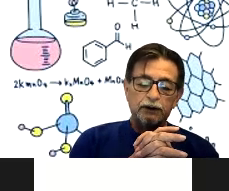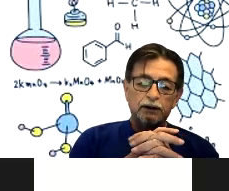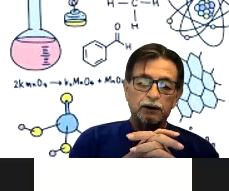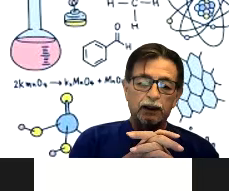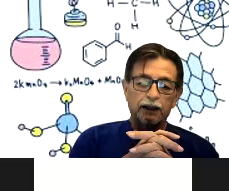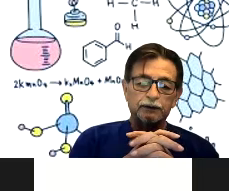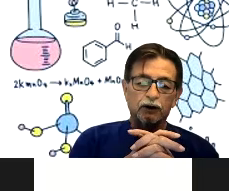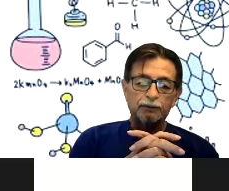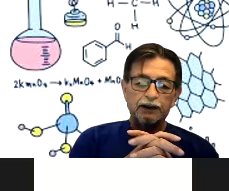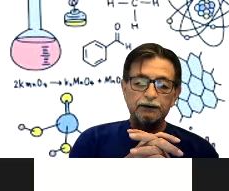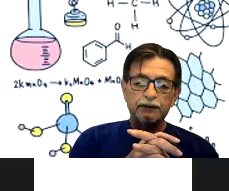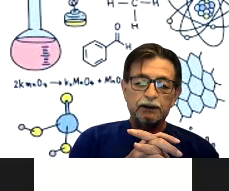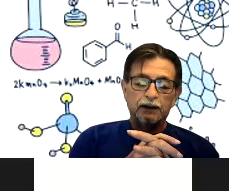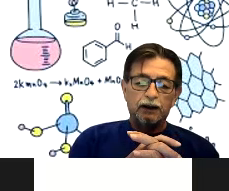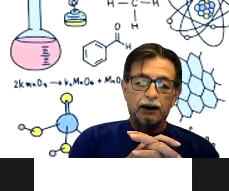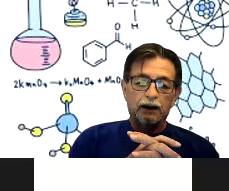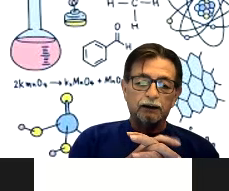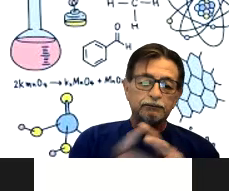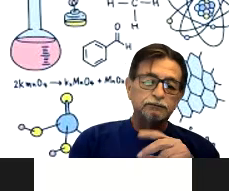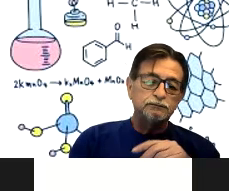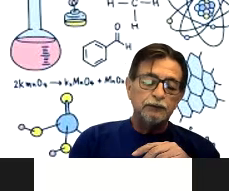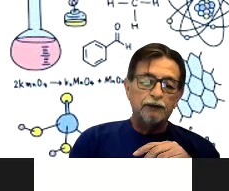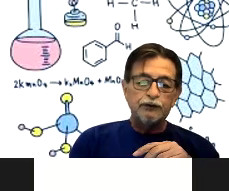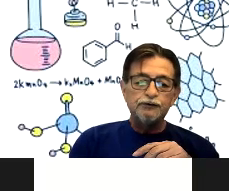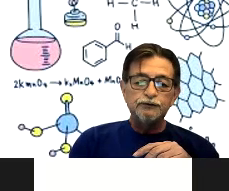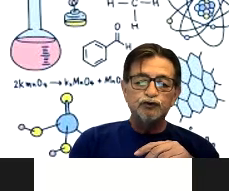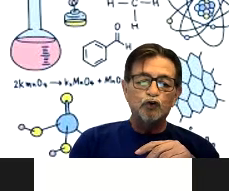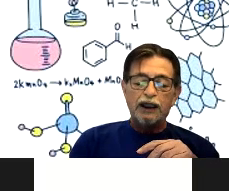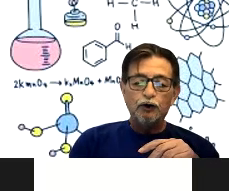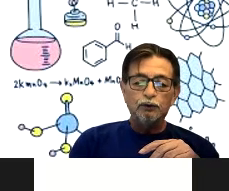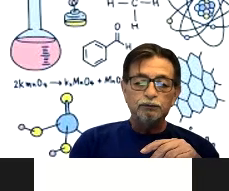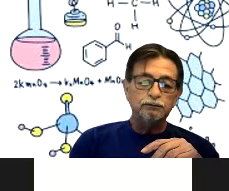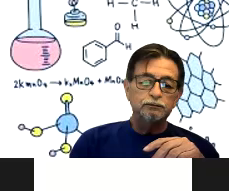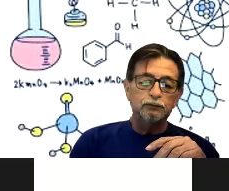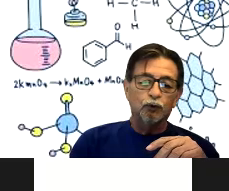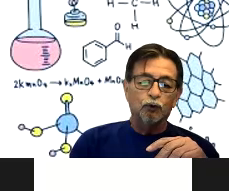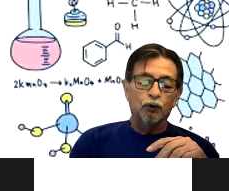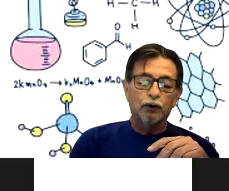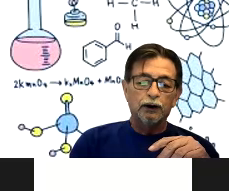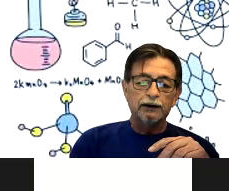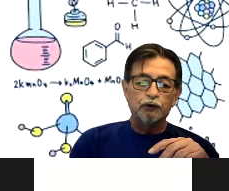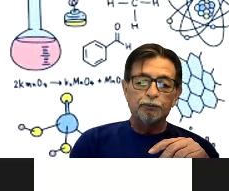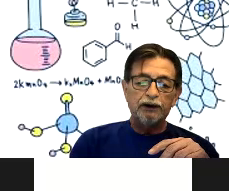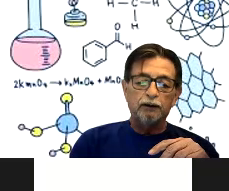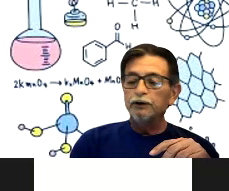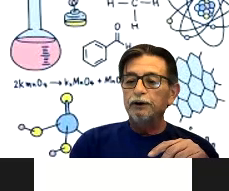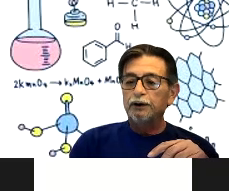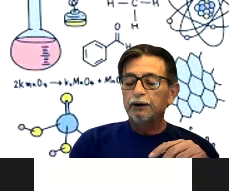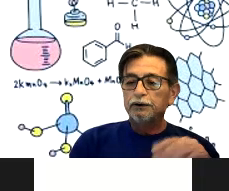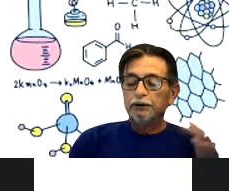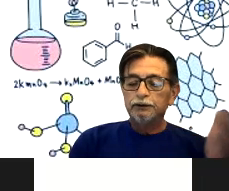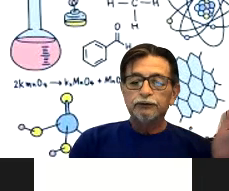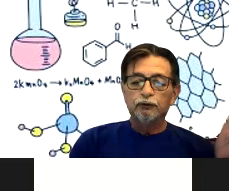bicarb and carbonate. If you use Drano or liquid